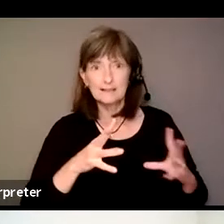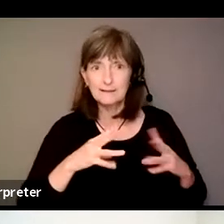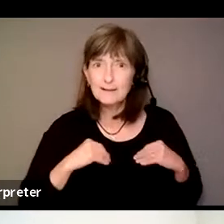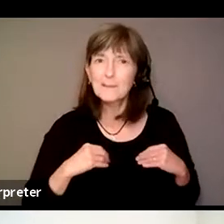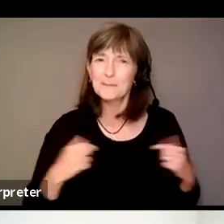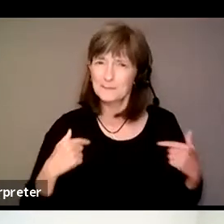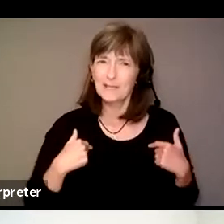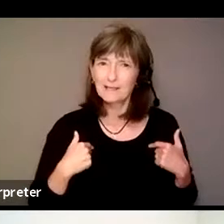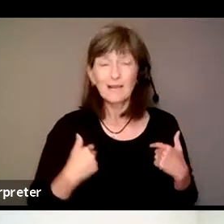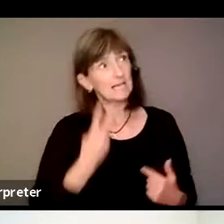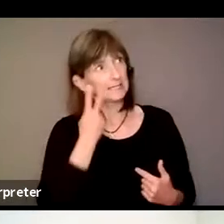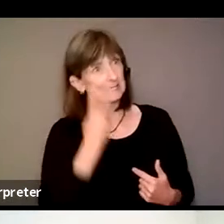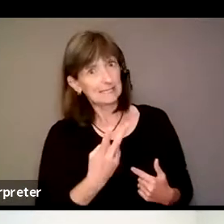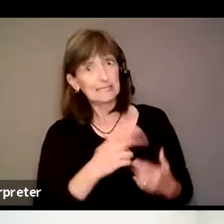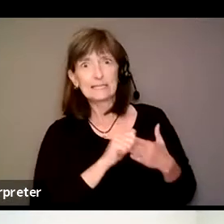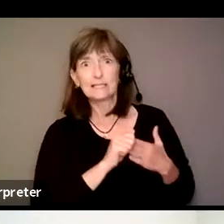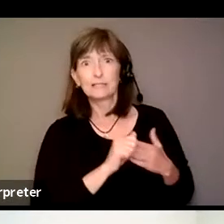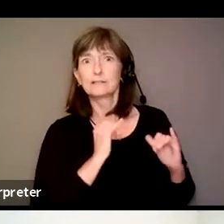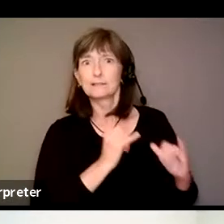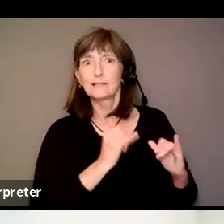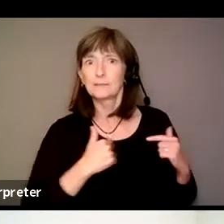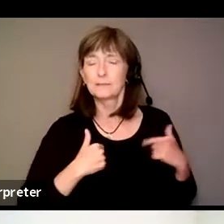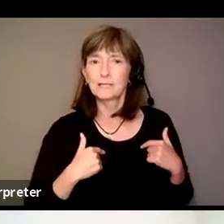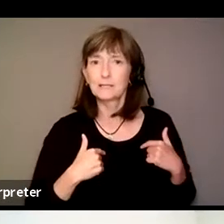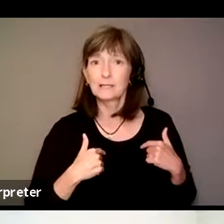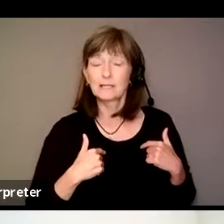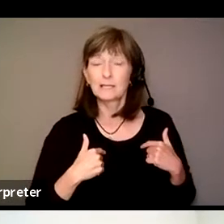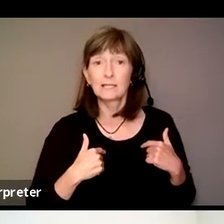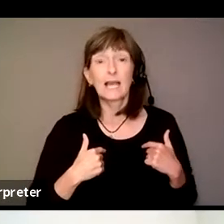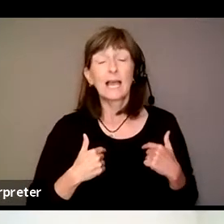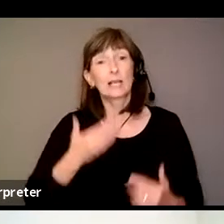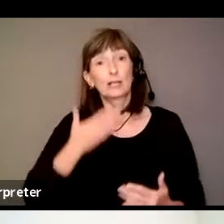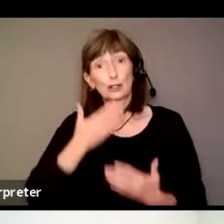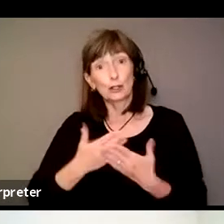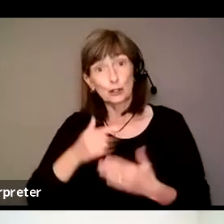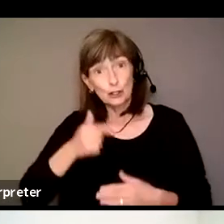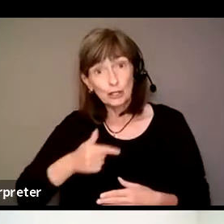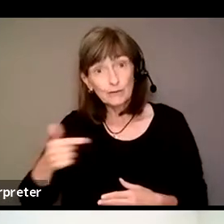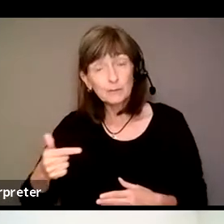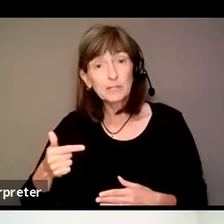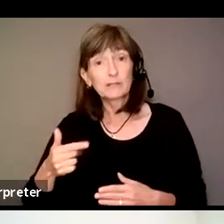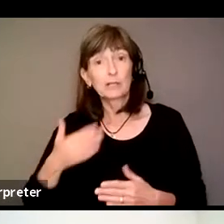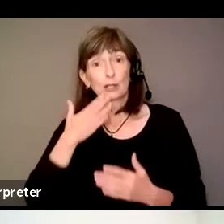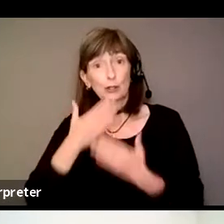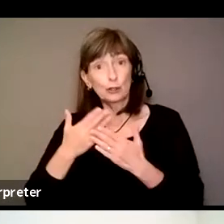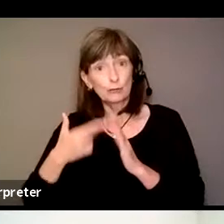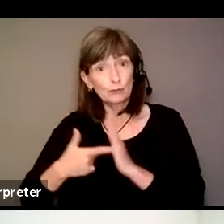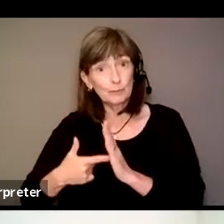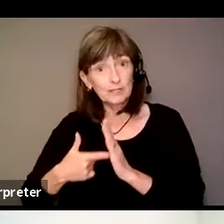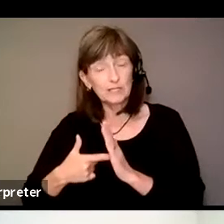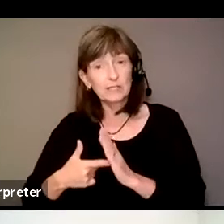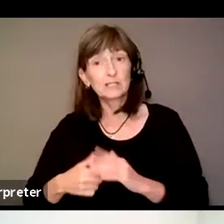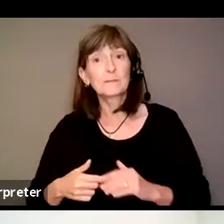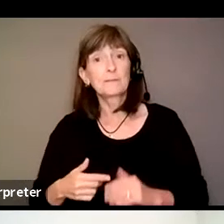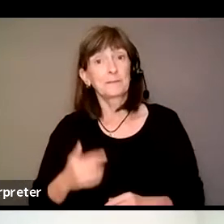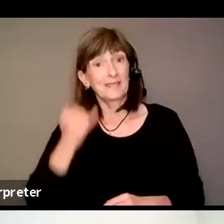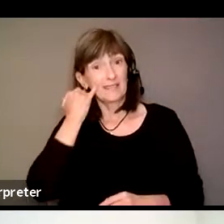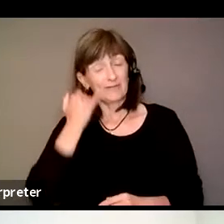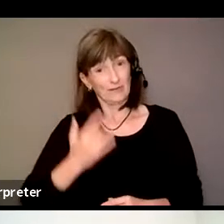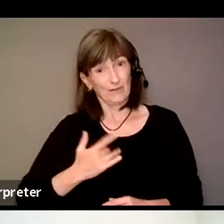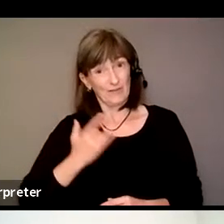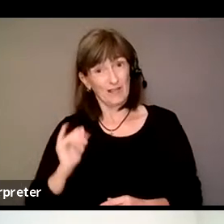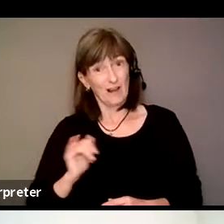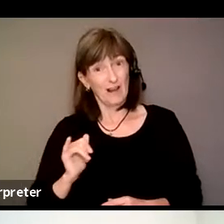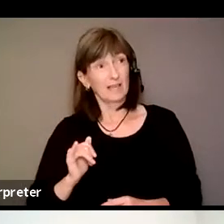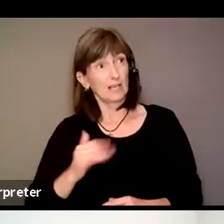leadership. I think when we're talking about effective governance and seeing representation, if you feel like you're represented in your government,